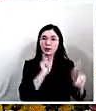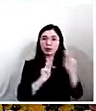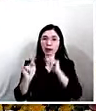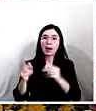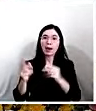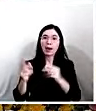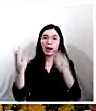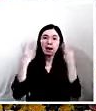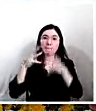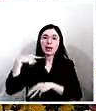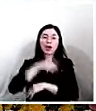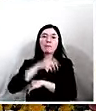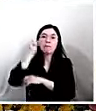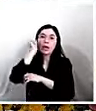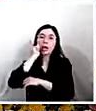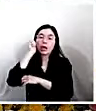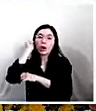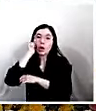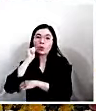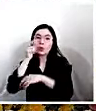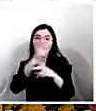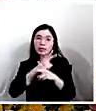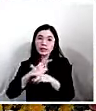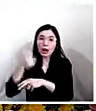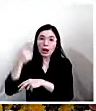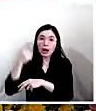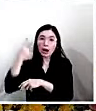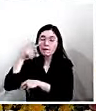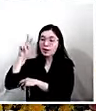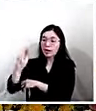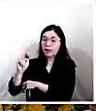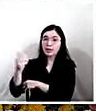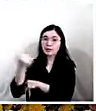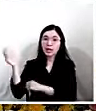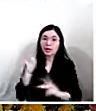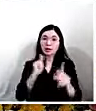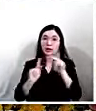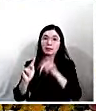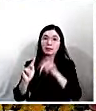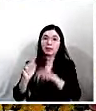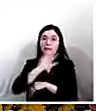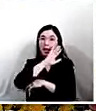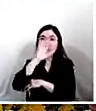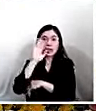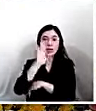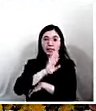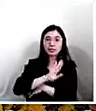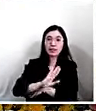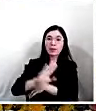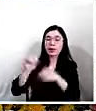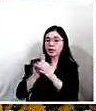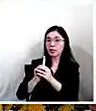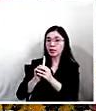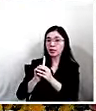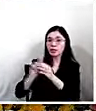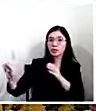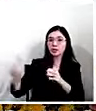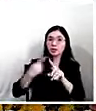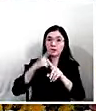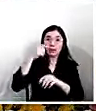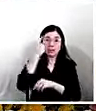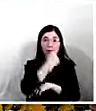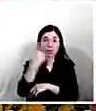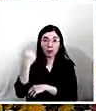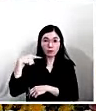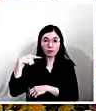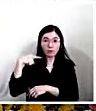be sensitive to the needs of others and never exclude anyone from our company. We ask